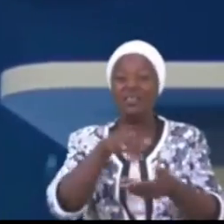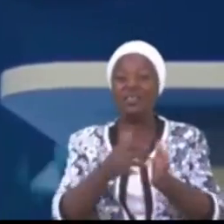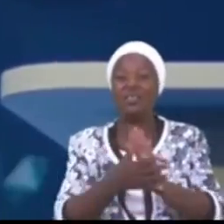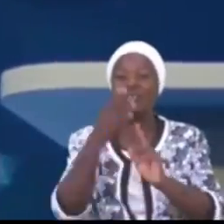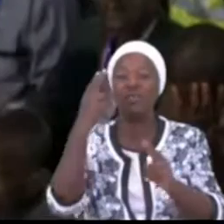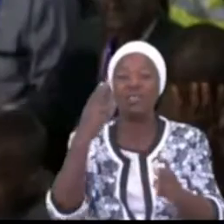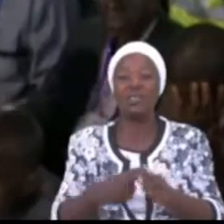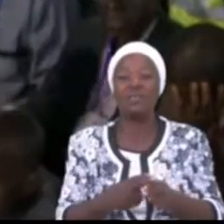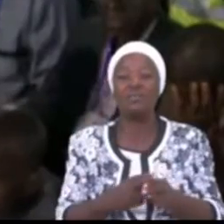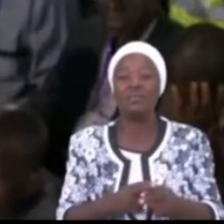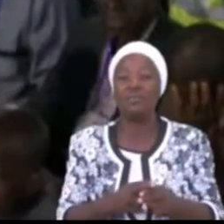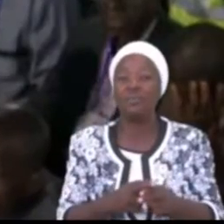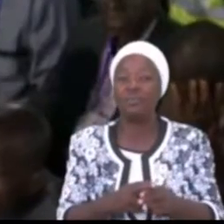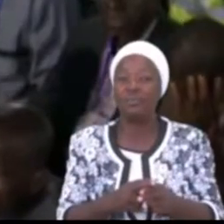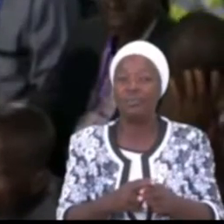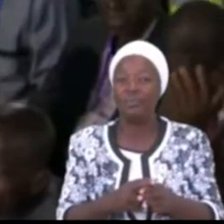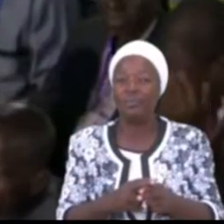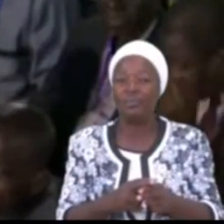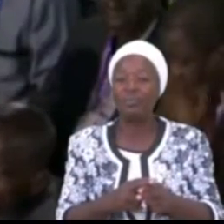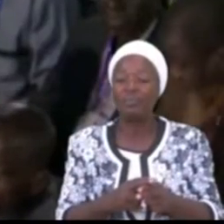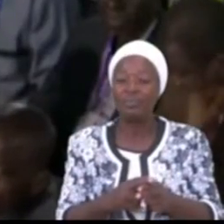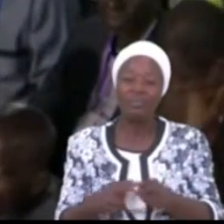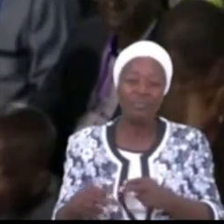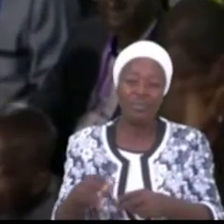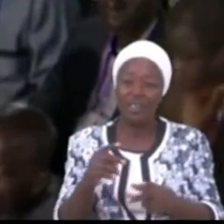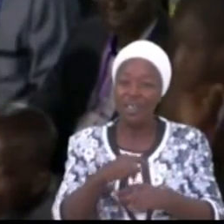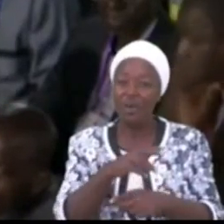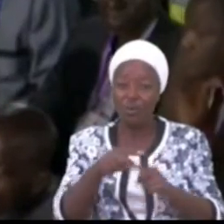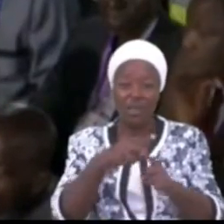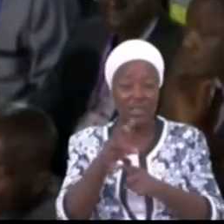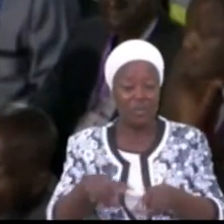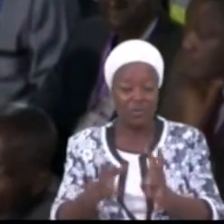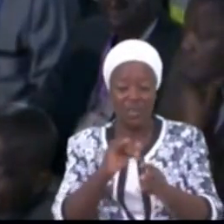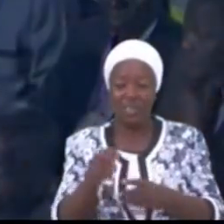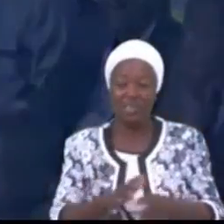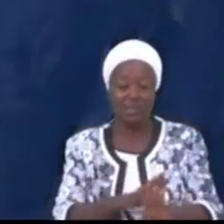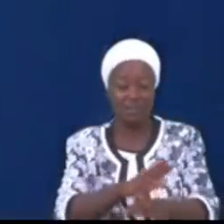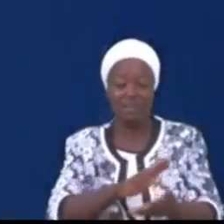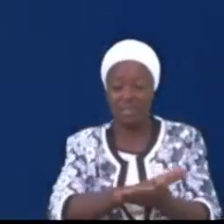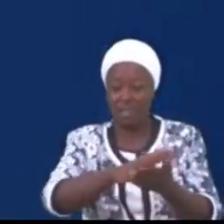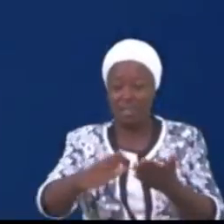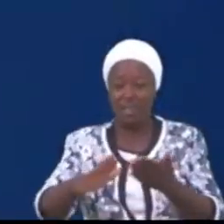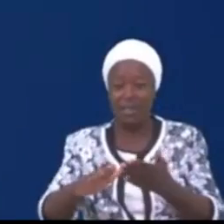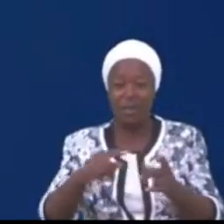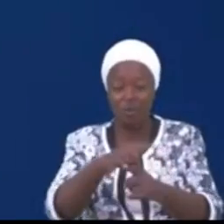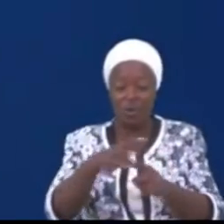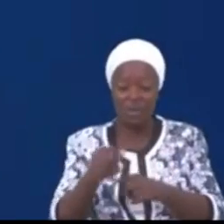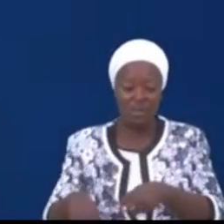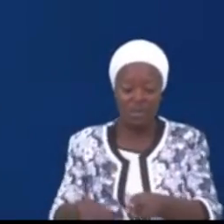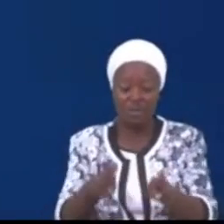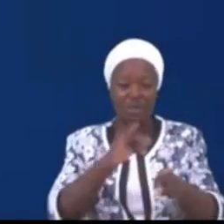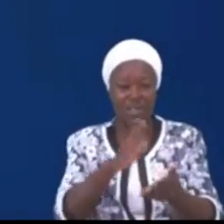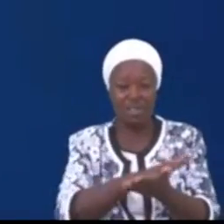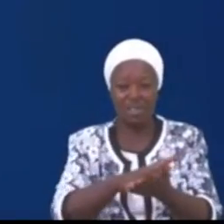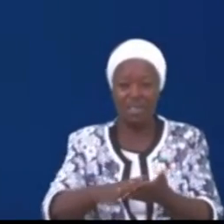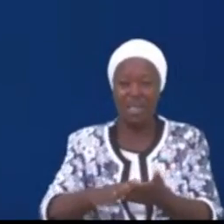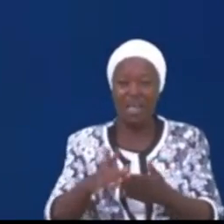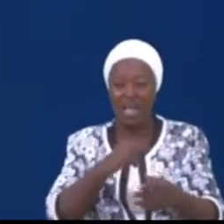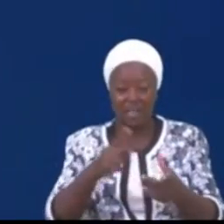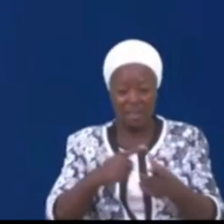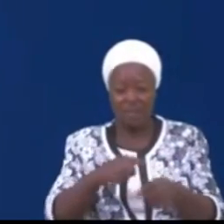Jesus' name. When the way is clear, when the road is clear, and when